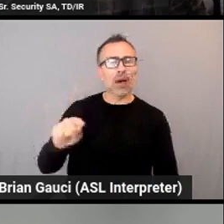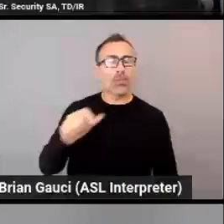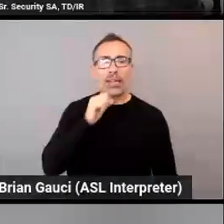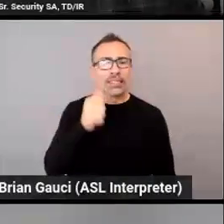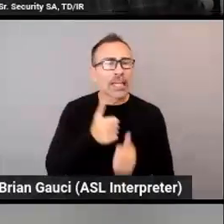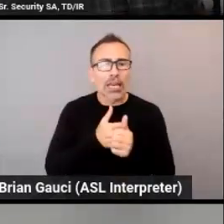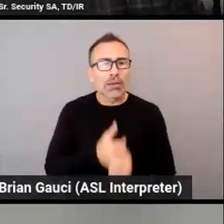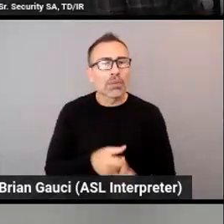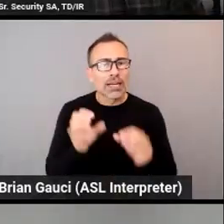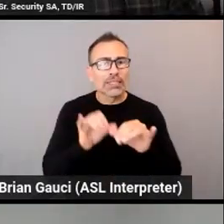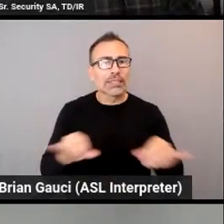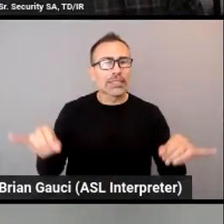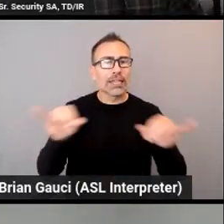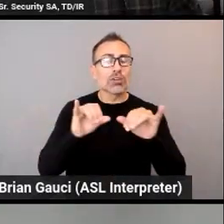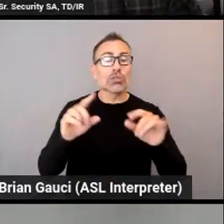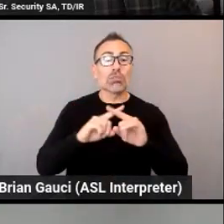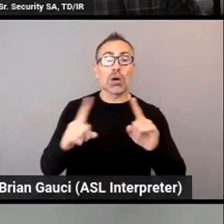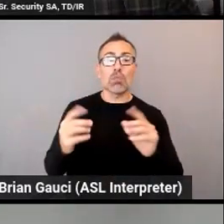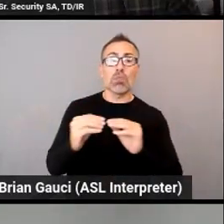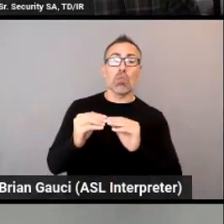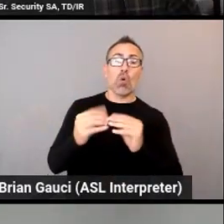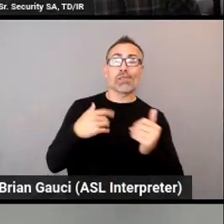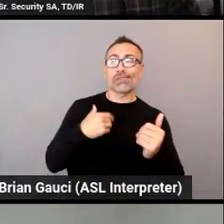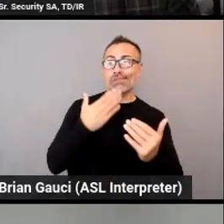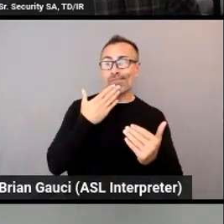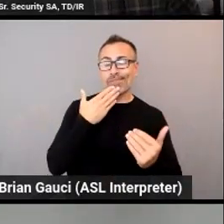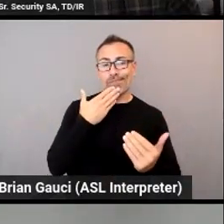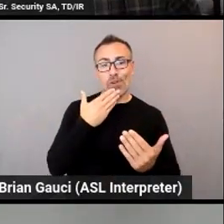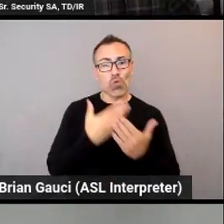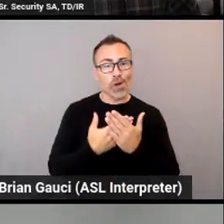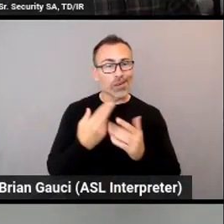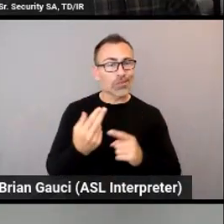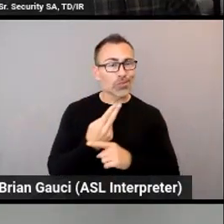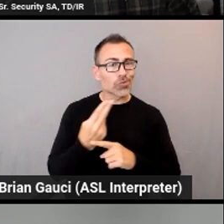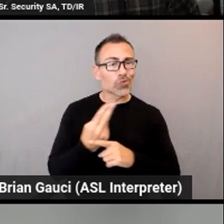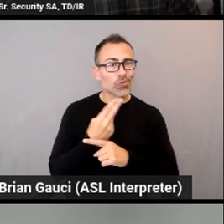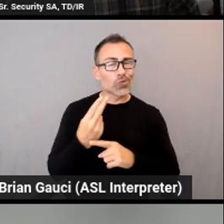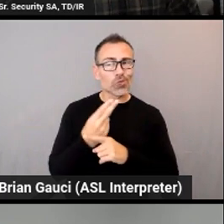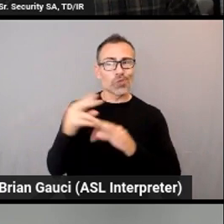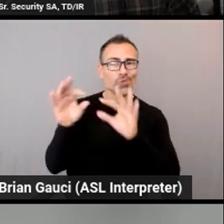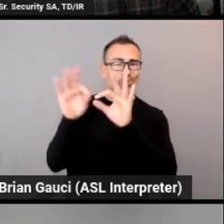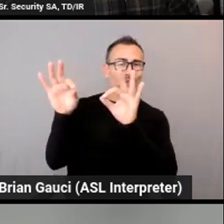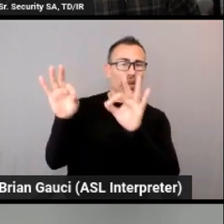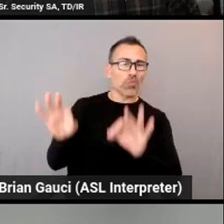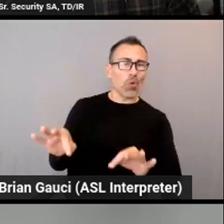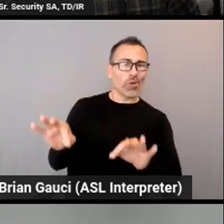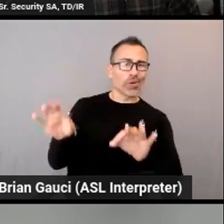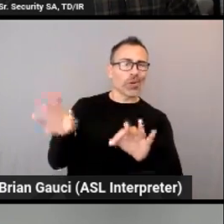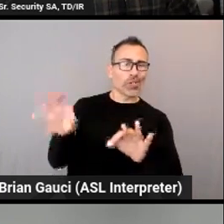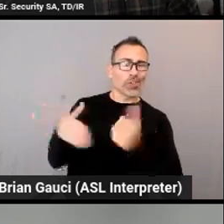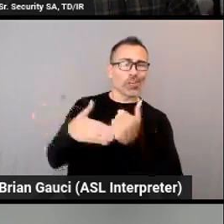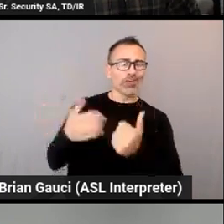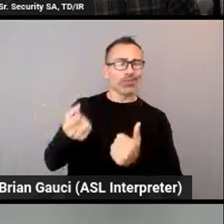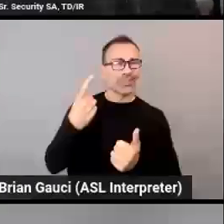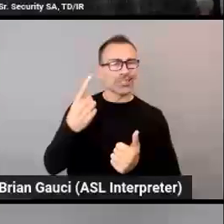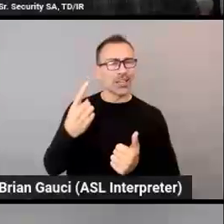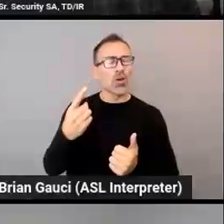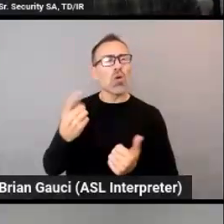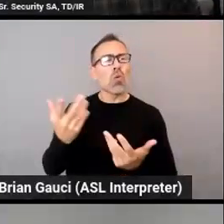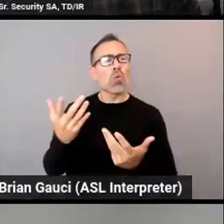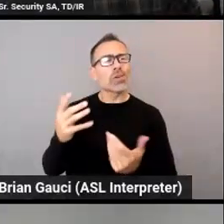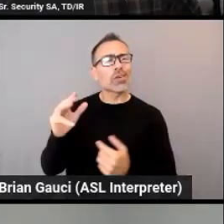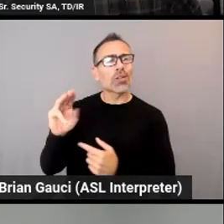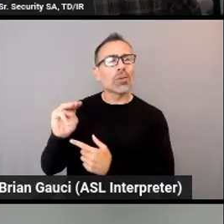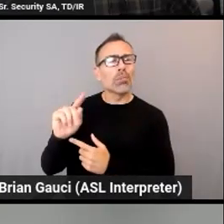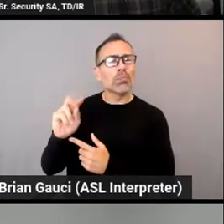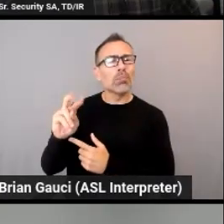regulatory standard. Rather, it's just kind of a well-used framework that helps you understand, what are the motives? What are my attackers